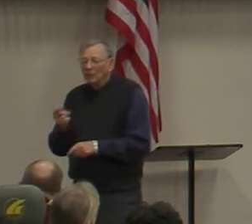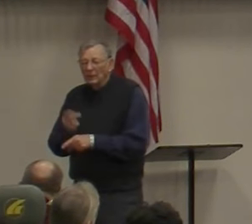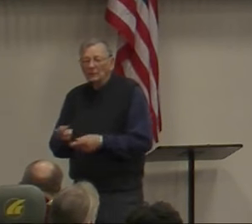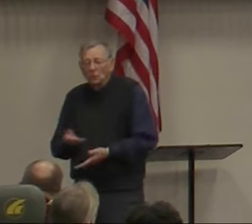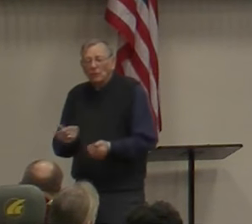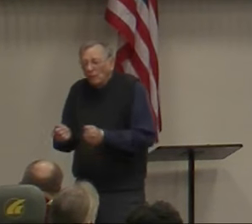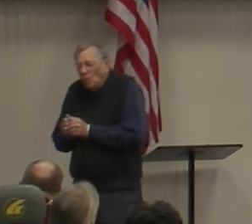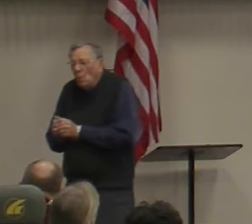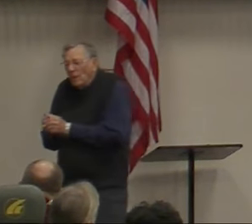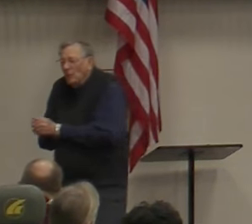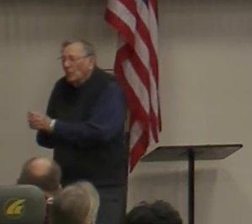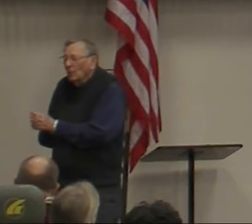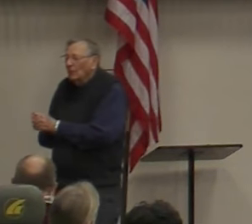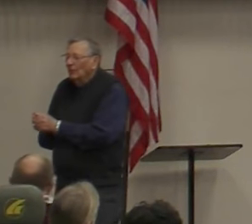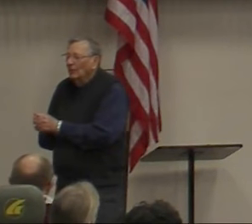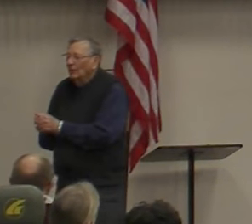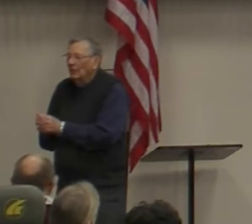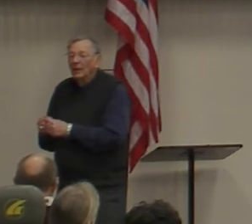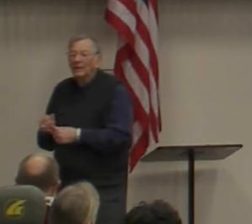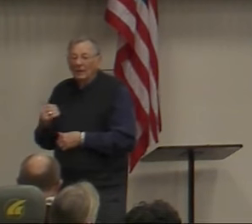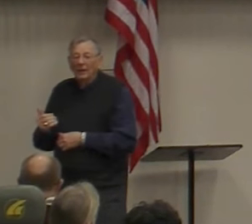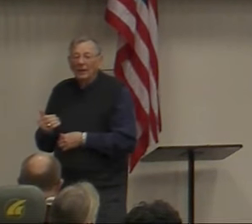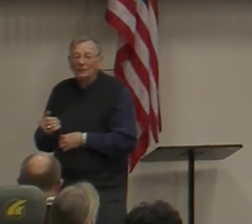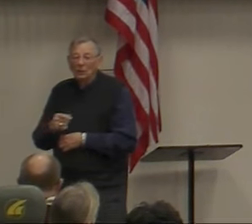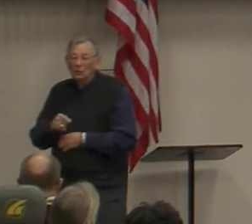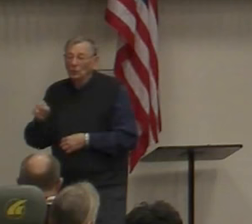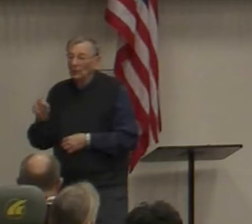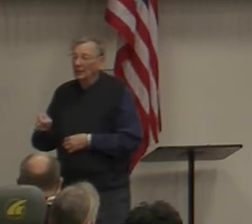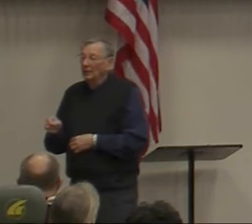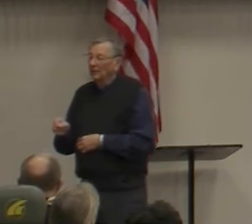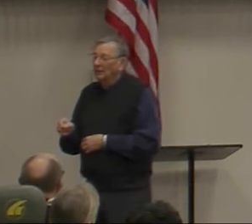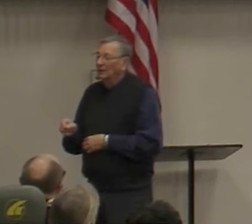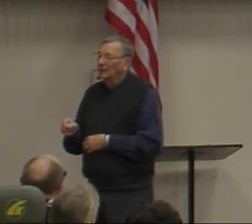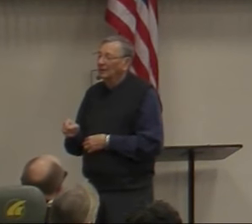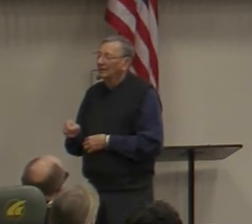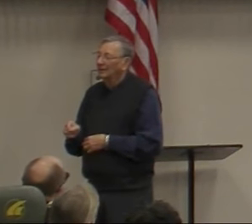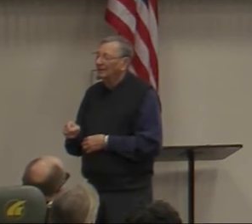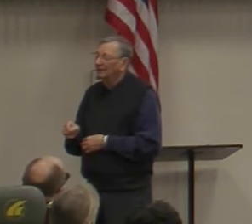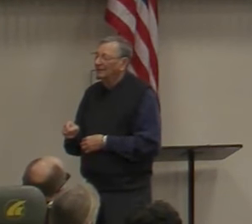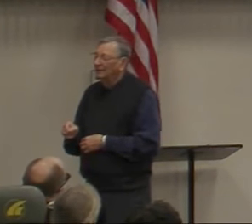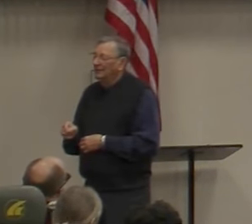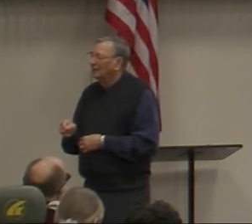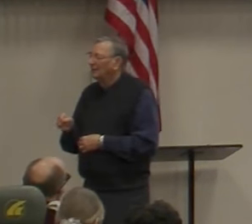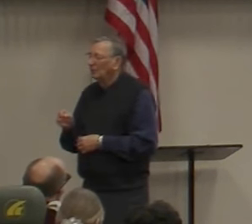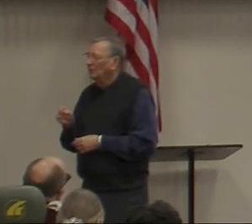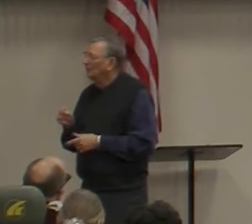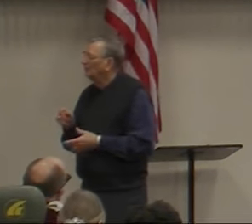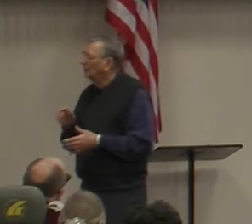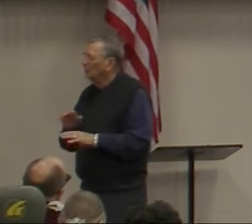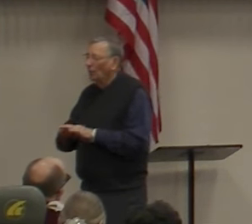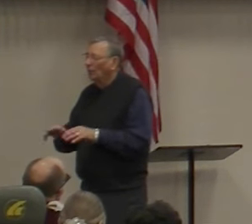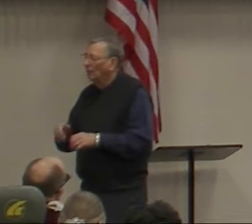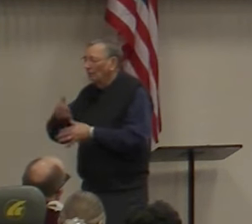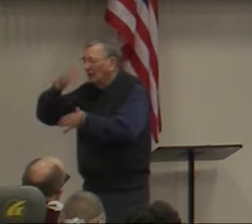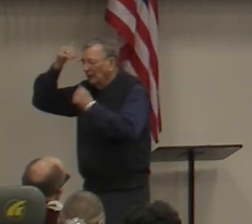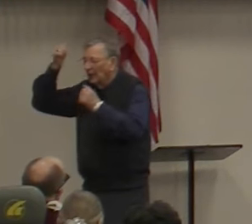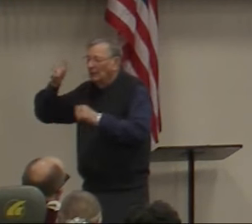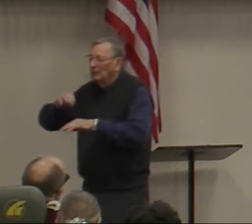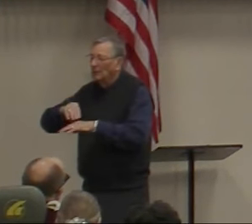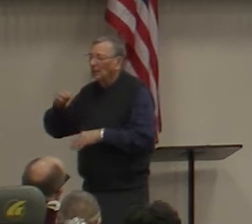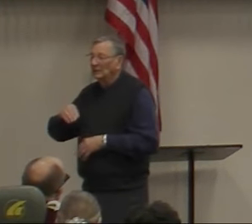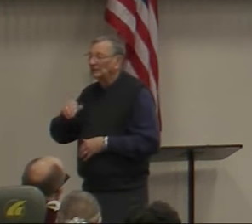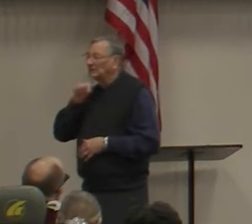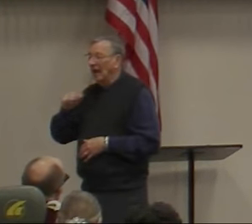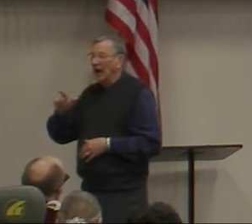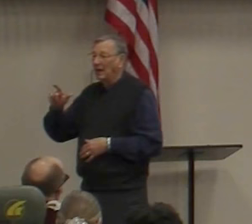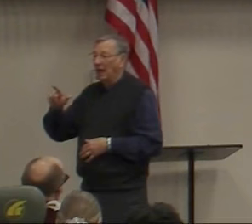close. Next thing we need to see is we don't need to expect the incredible or miraculous. It's not the loud things